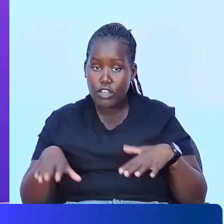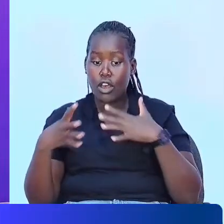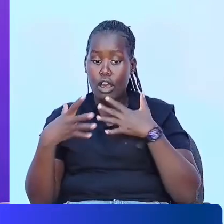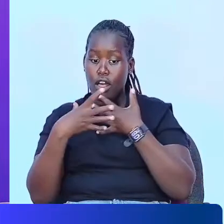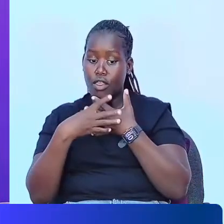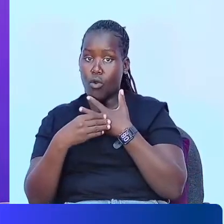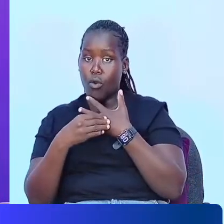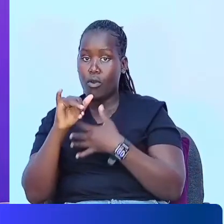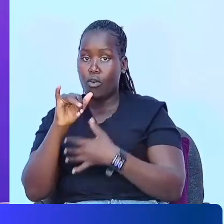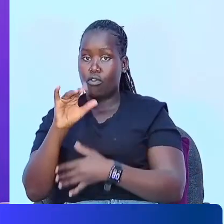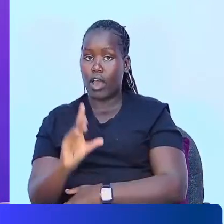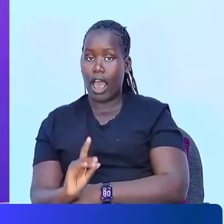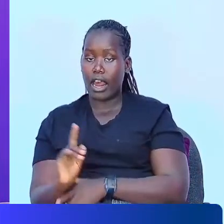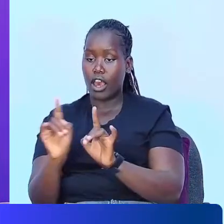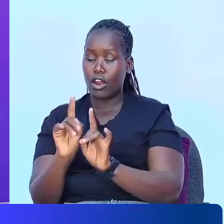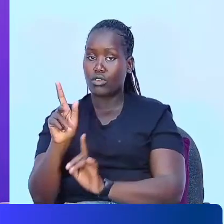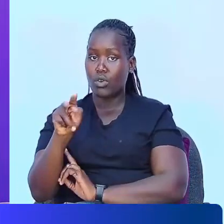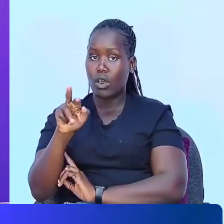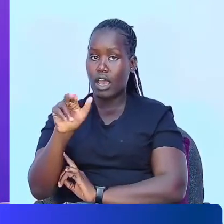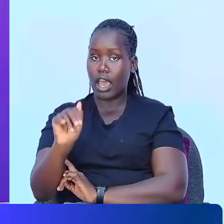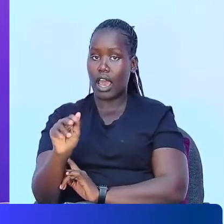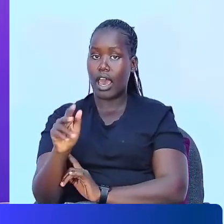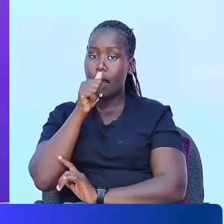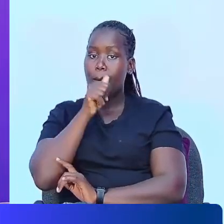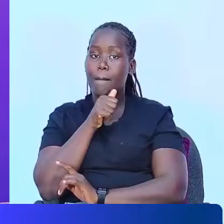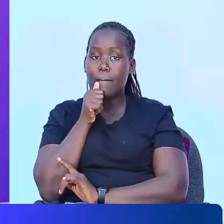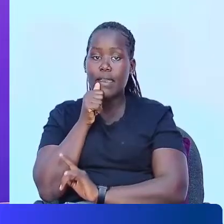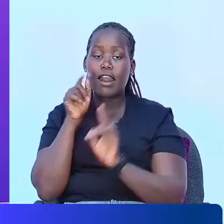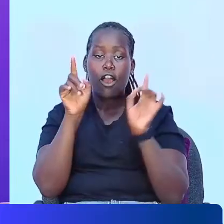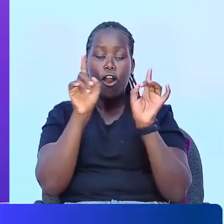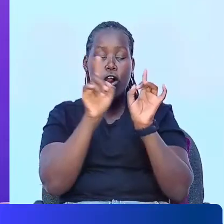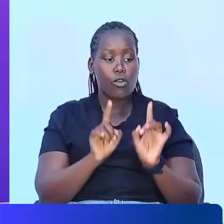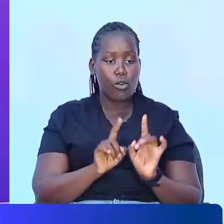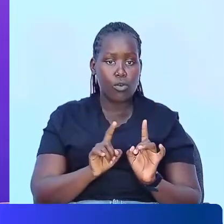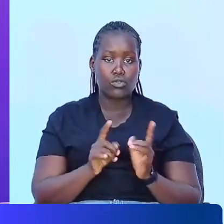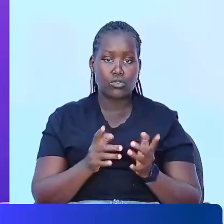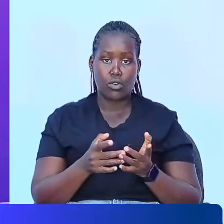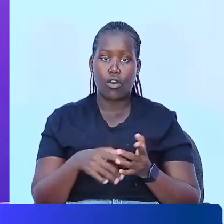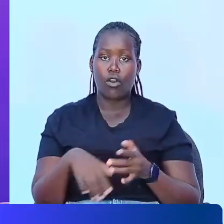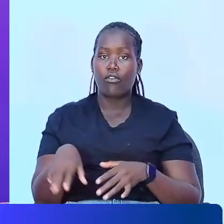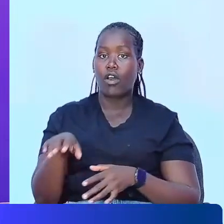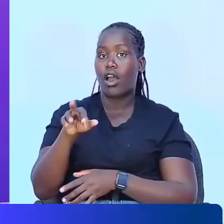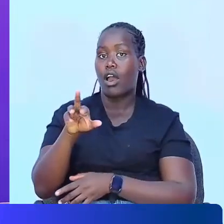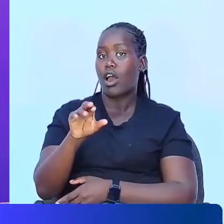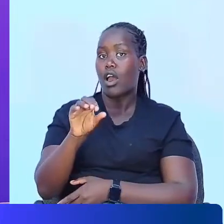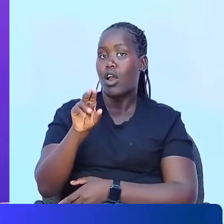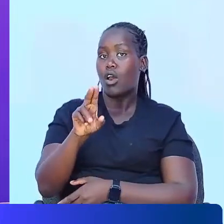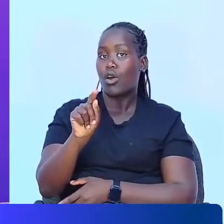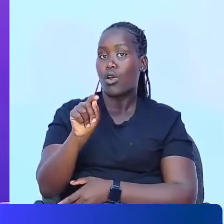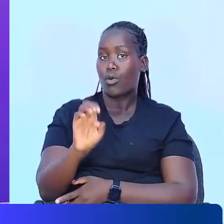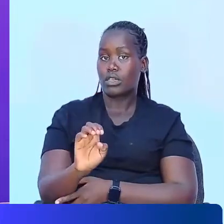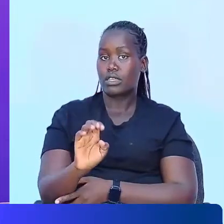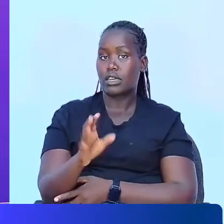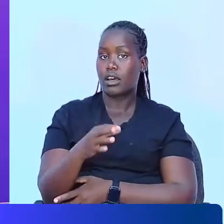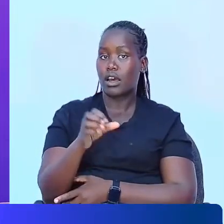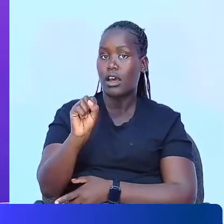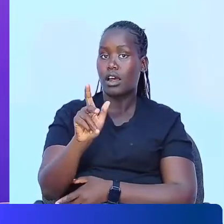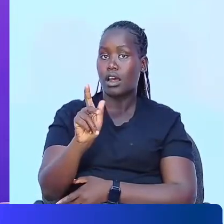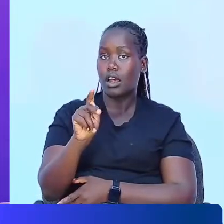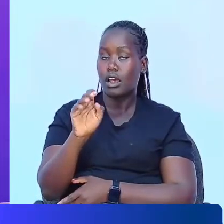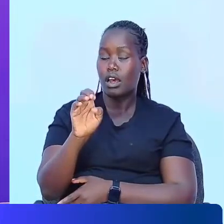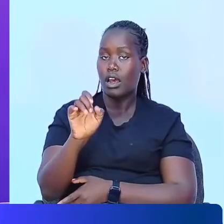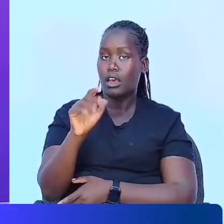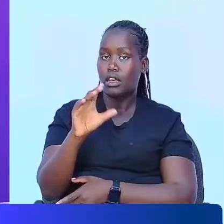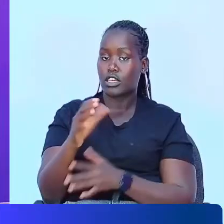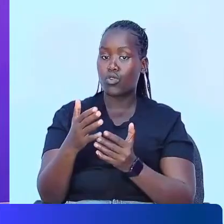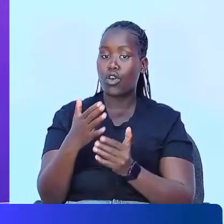we receive copy of your KRA PIN, we receive copy of your route sketch, or the coordinates of where you want to put the